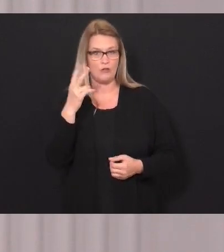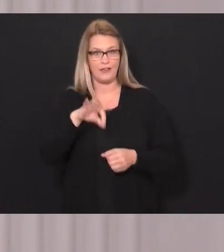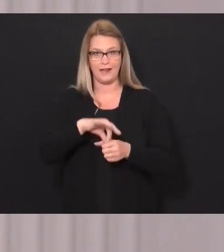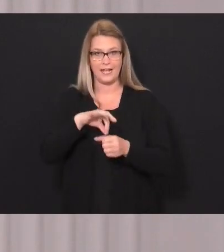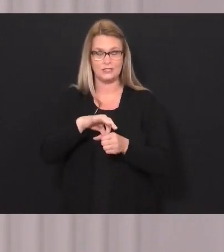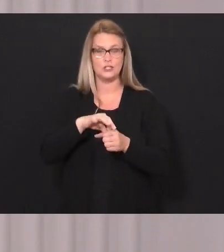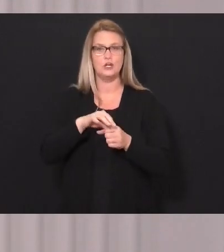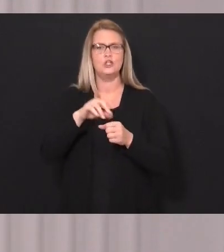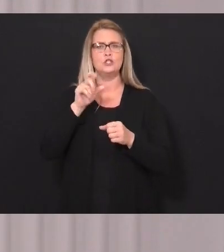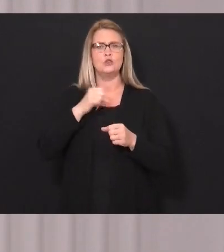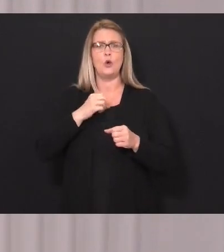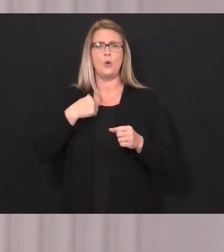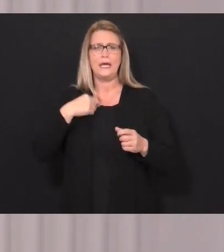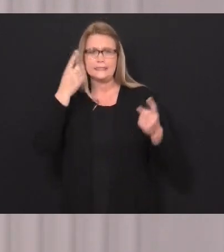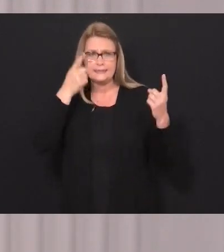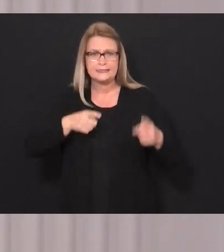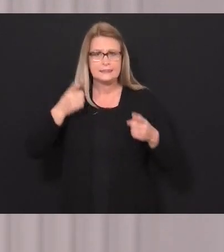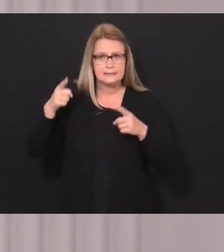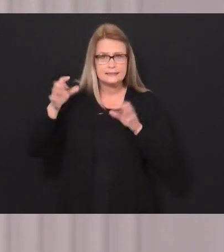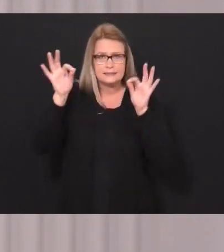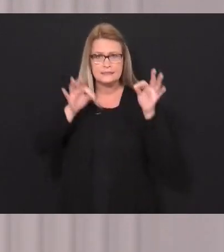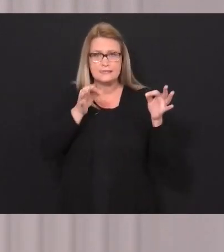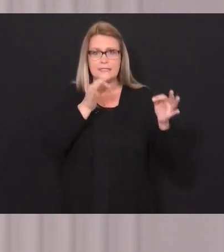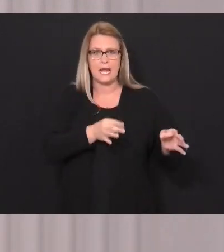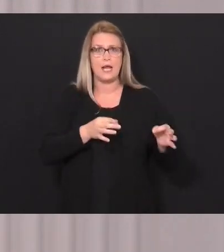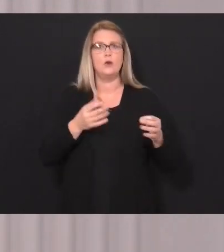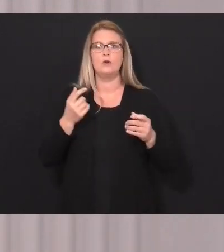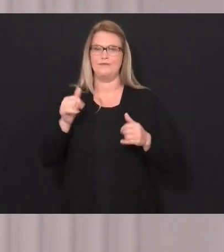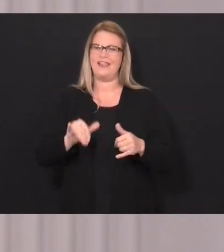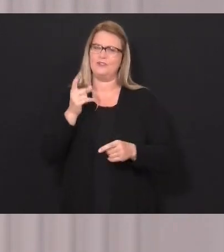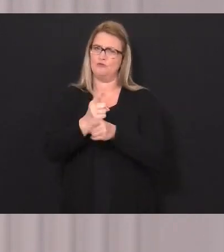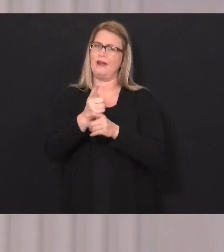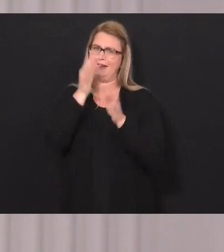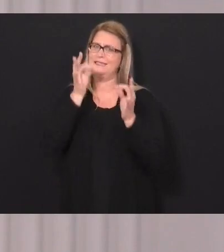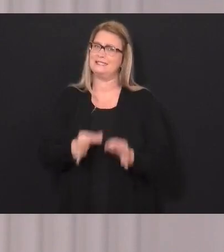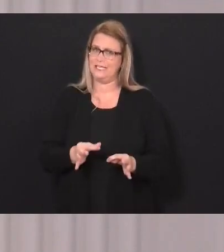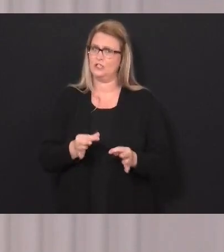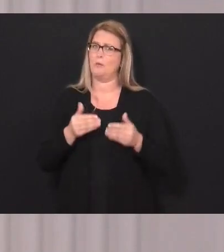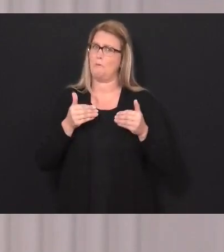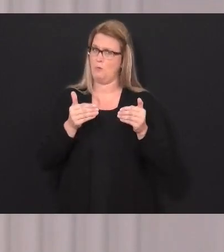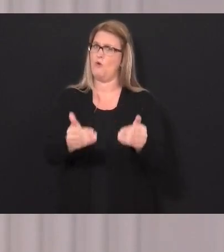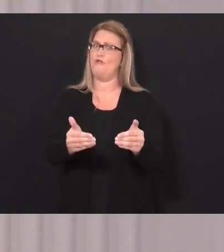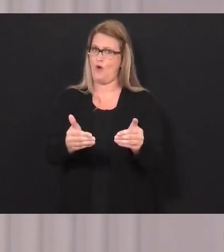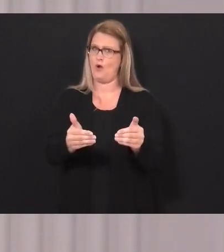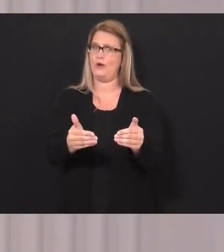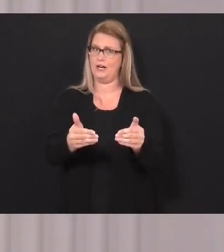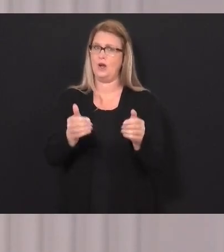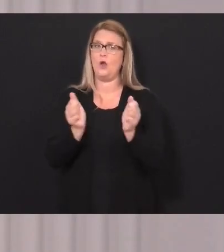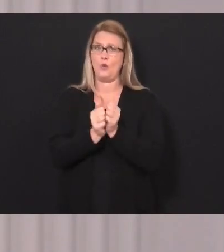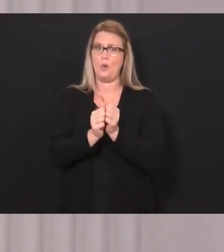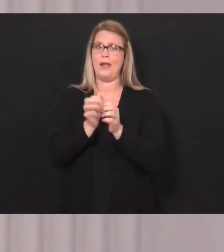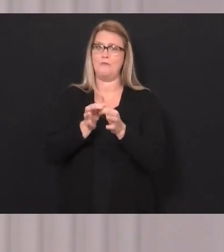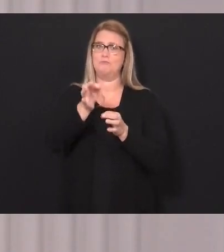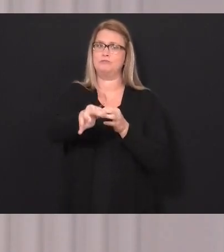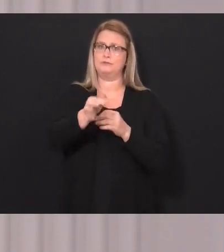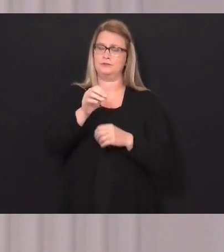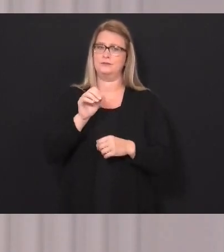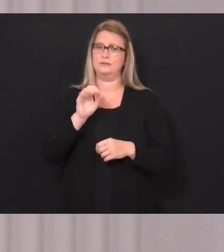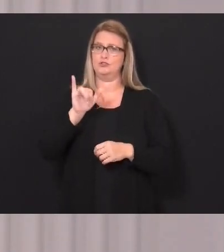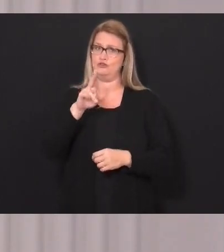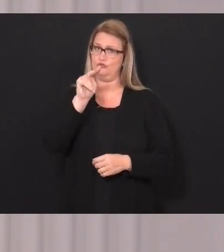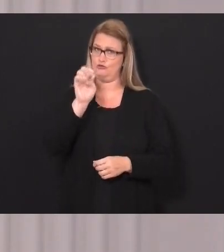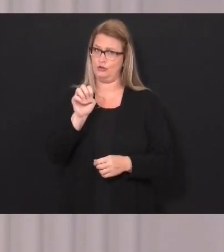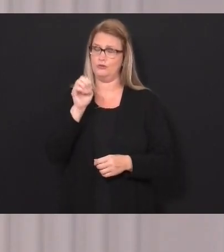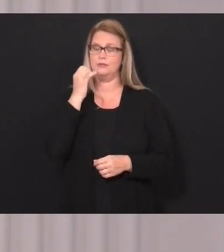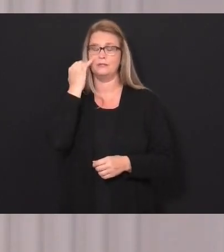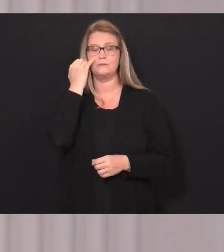those efforts together, and that's why it's real clear that this is the proper decision to move forward with shifting this to the right. A couple of